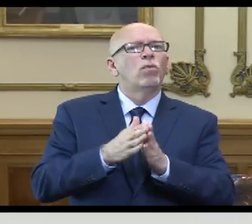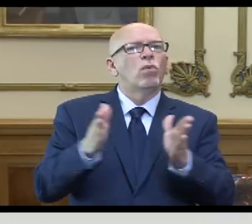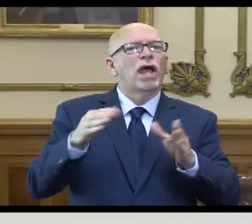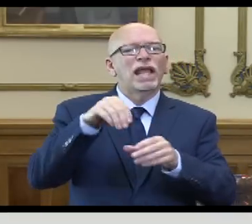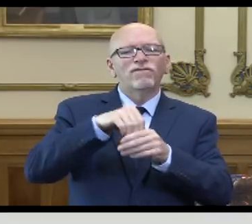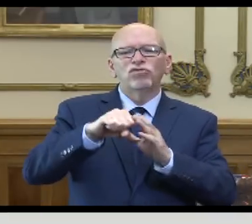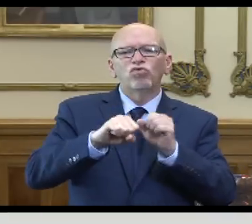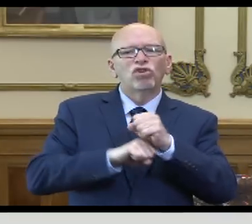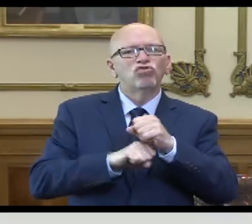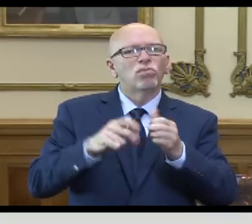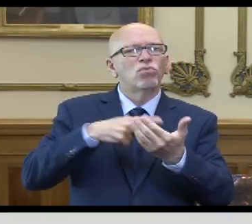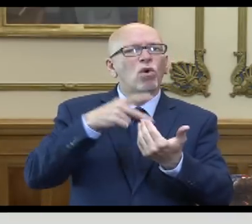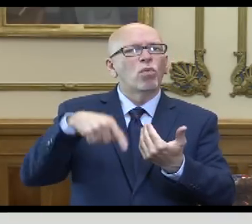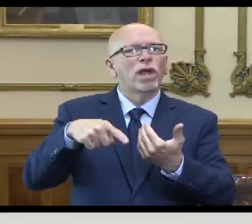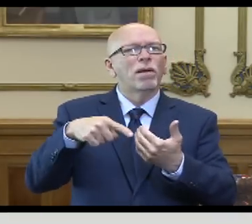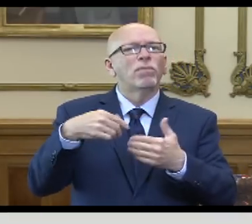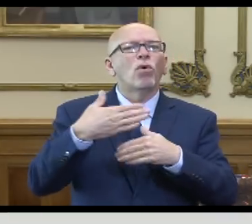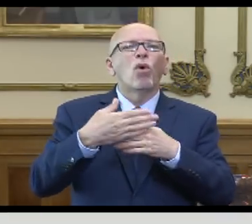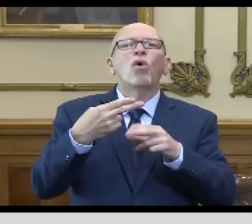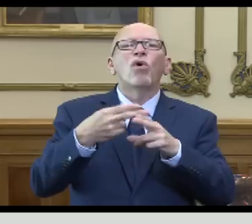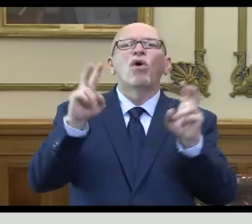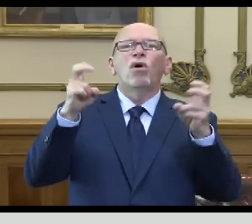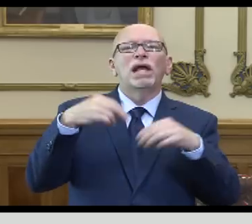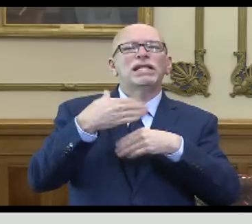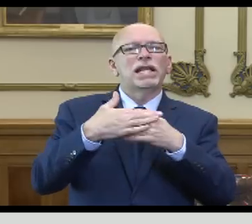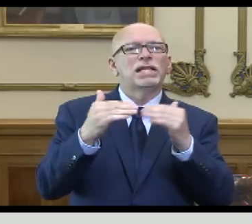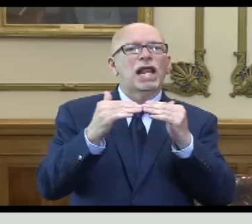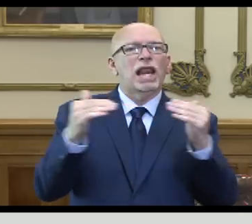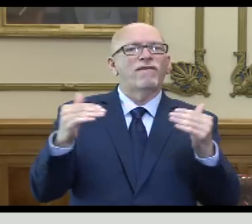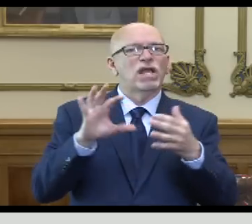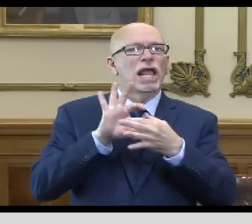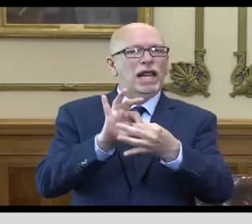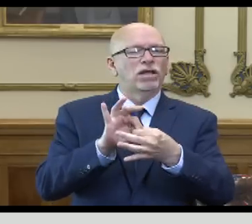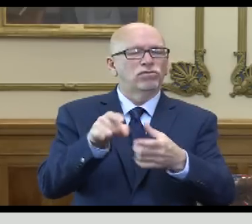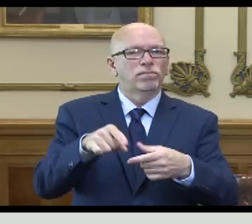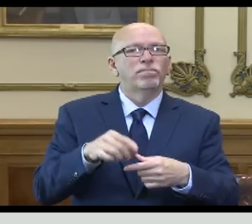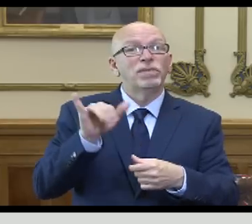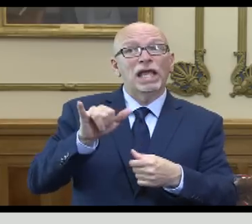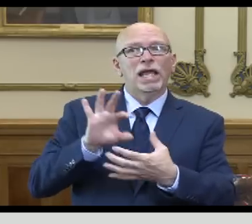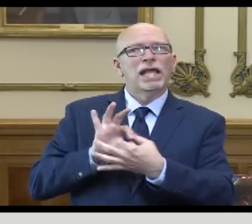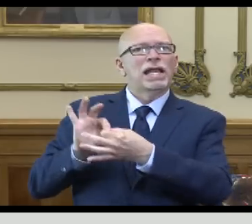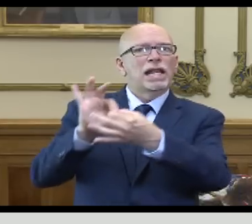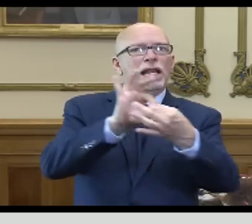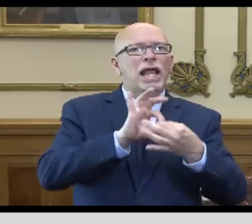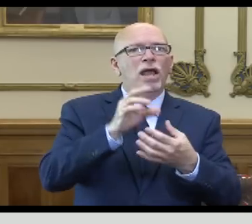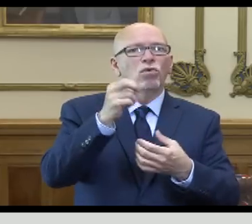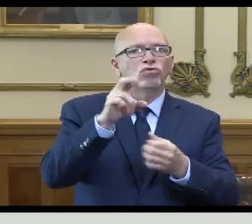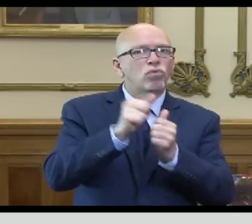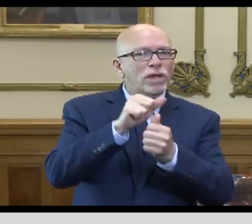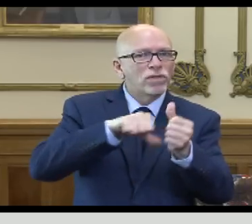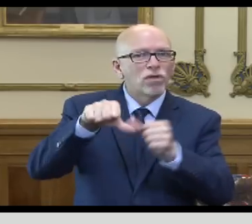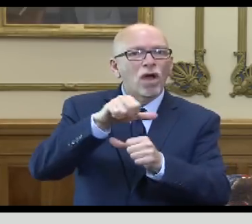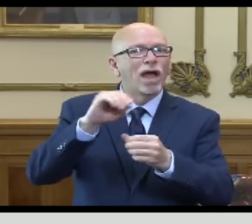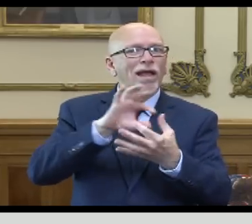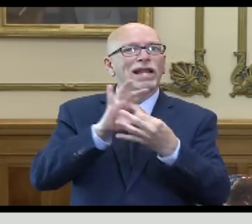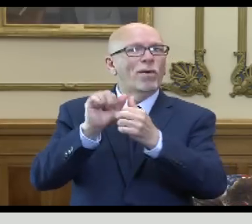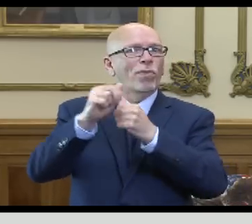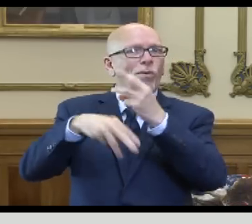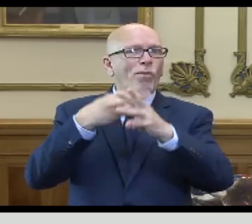infrastructure program, the Next Level Connections, which seeks to connect Hoosiers to each other and to the